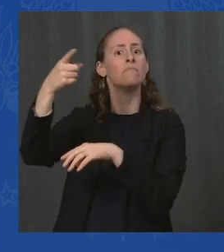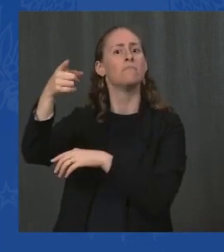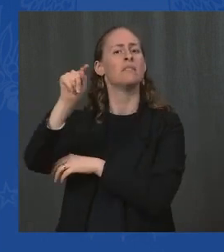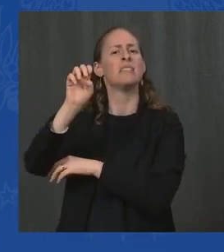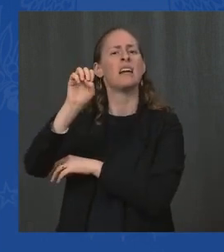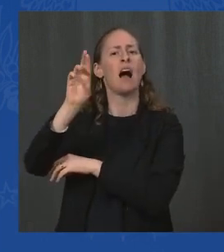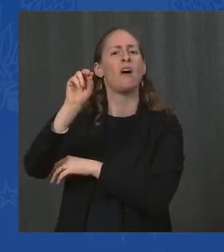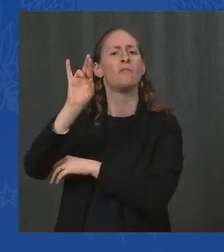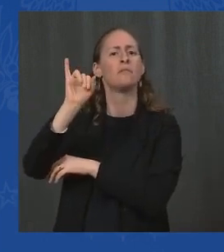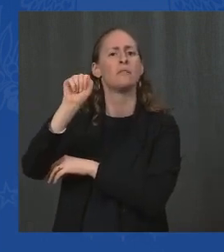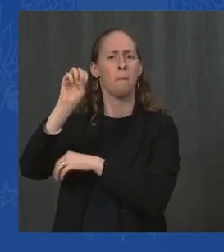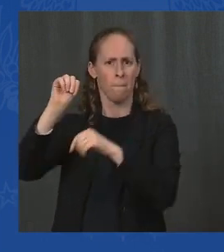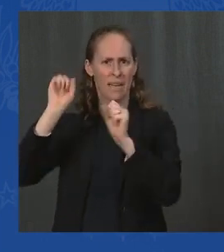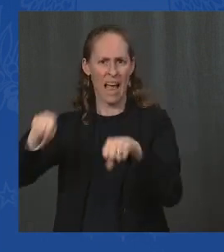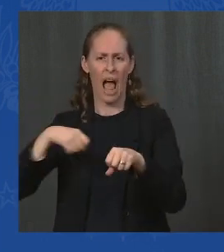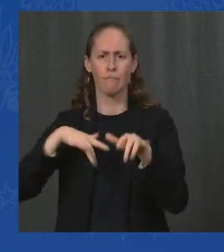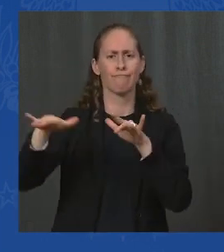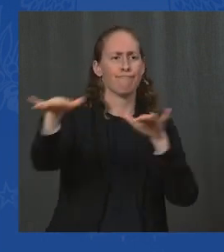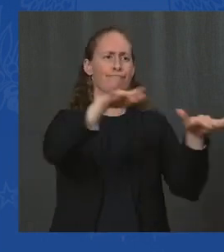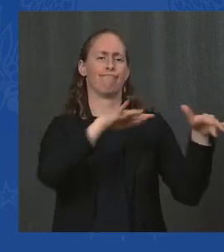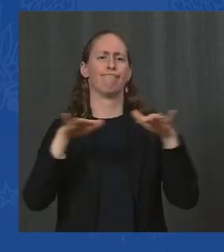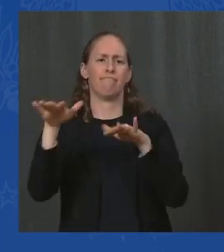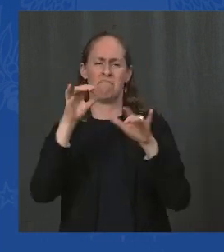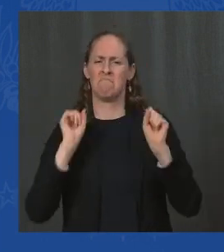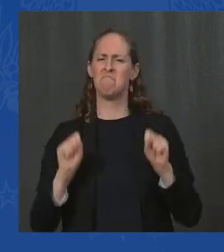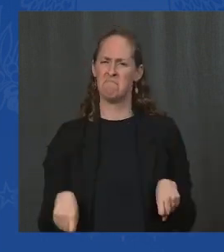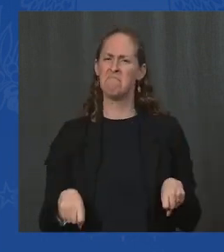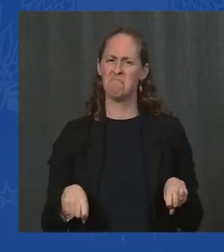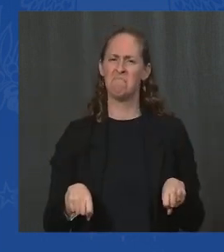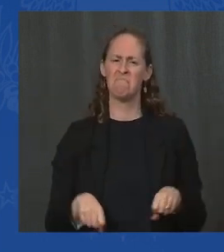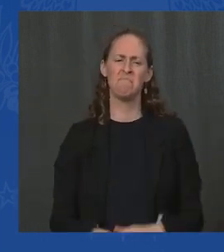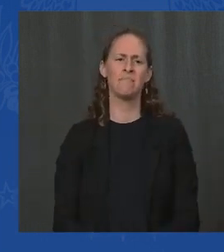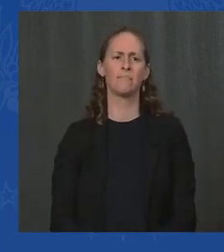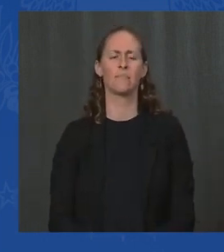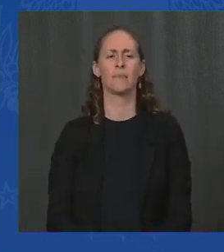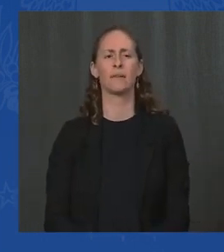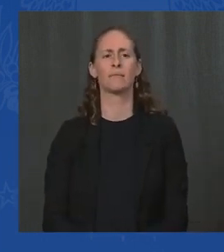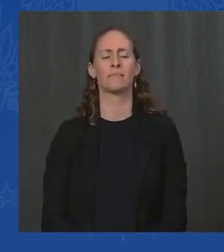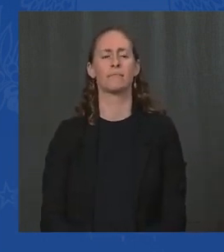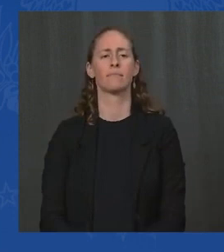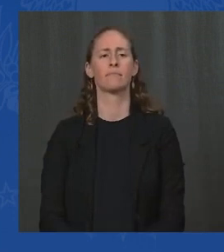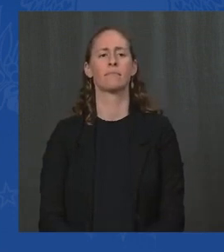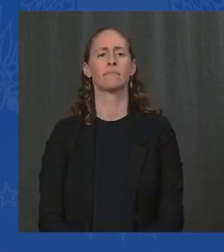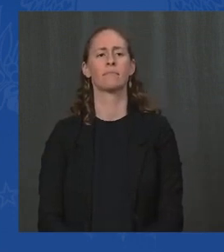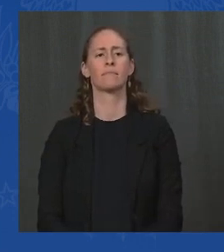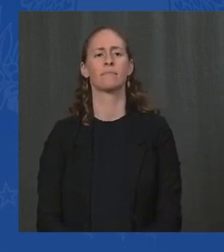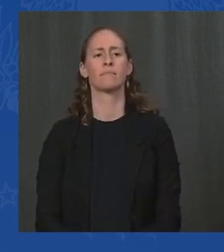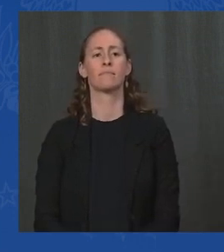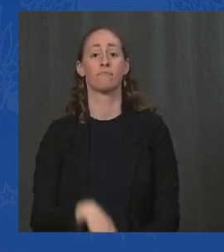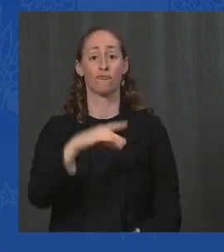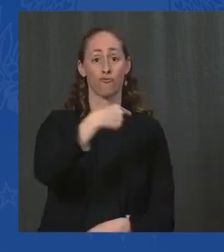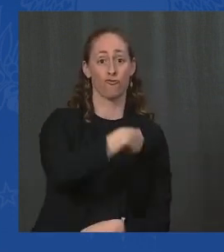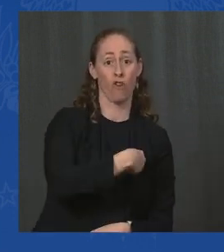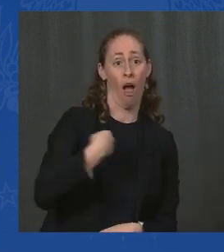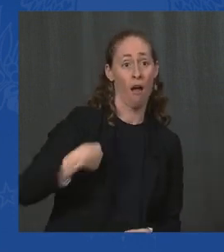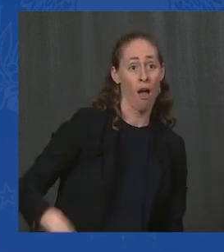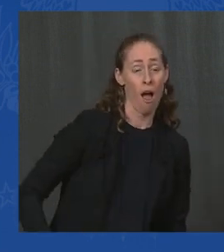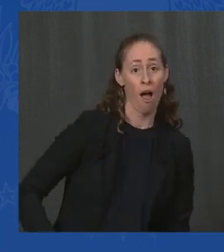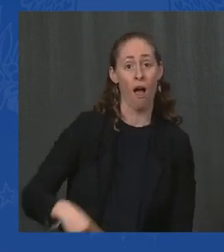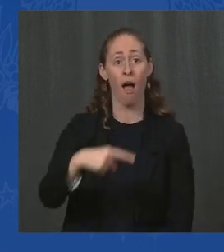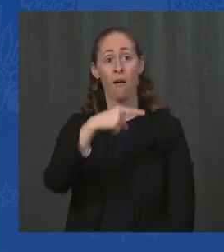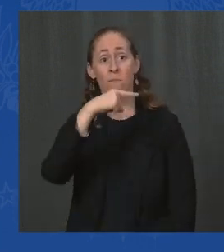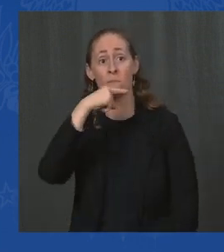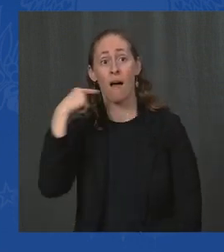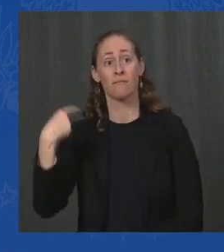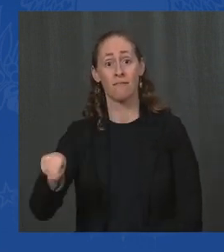future. And there's nothing China or Russia would rather have, would want more in this competition in the